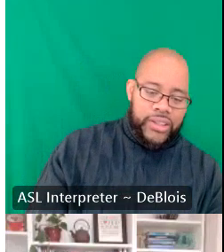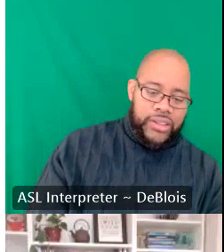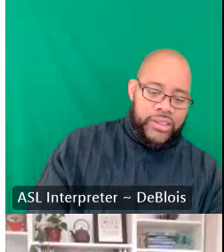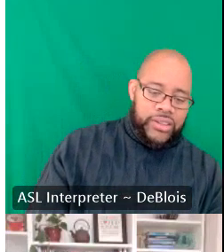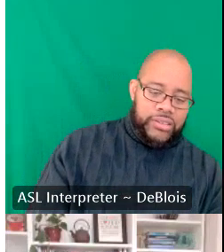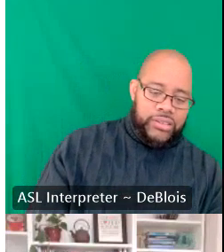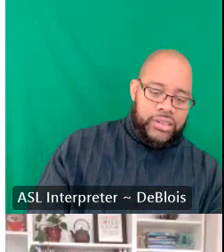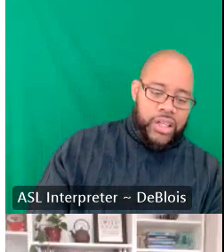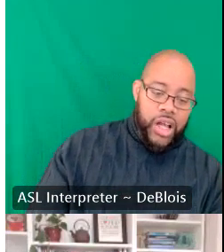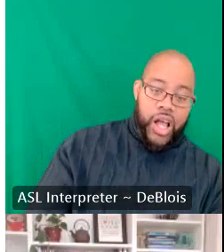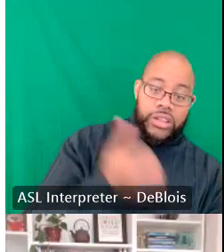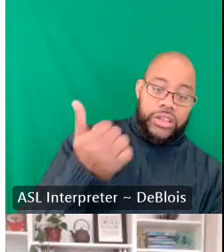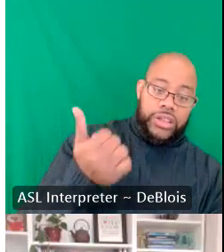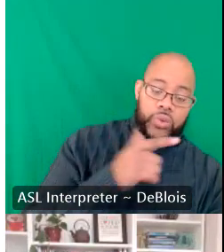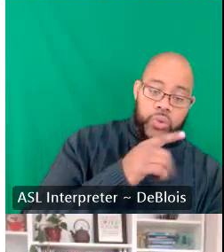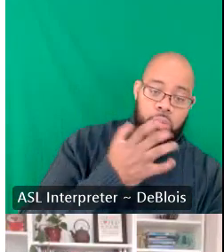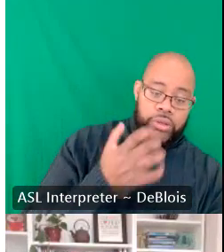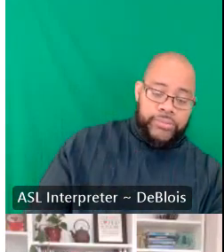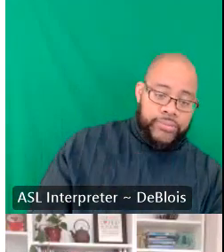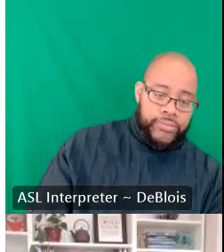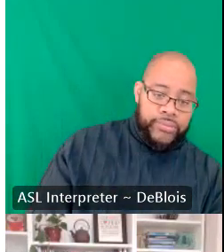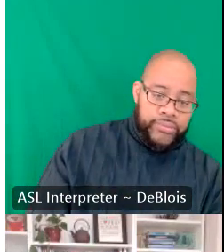Anyone else?